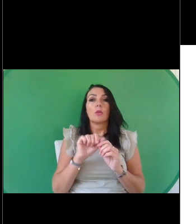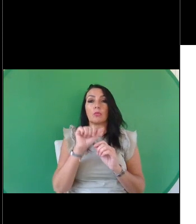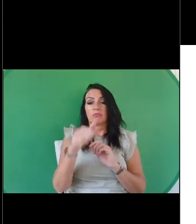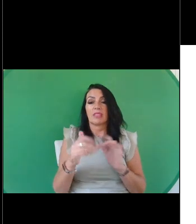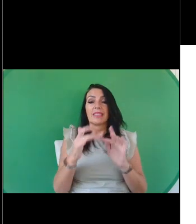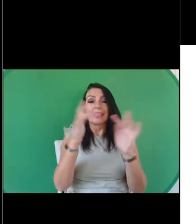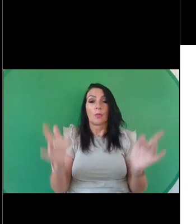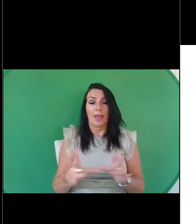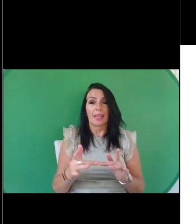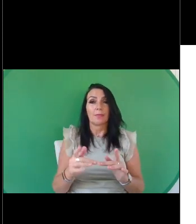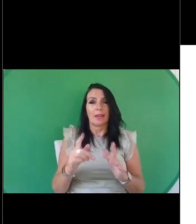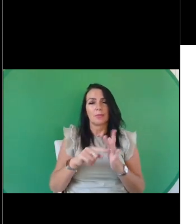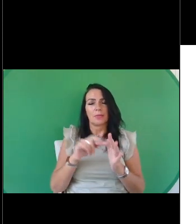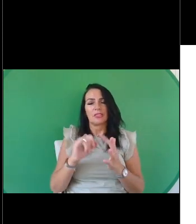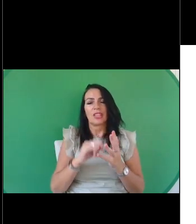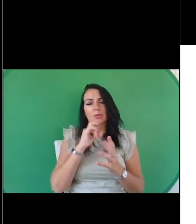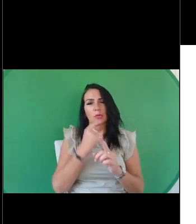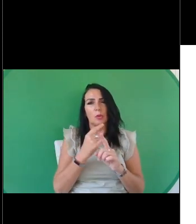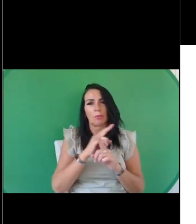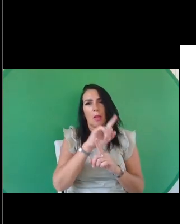which Jess will be talking about in a moment.